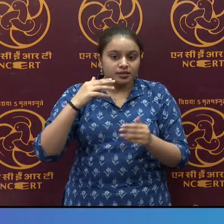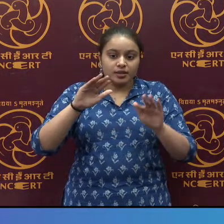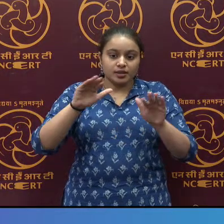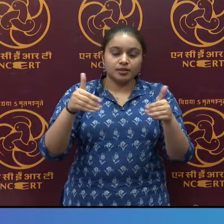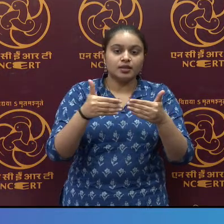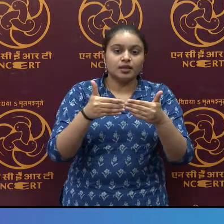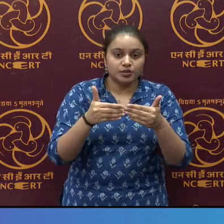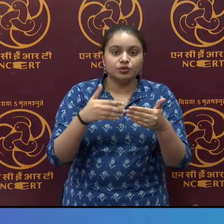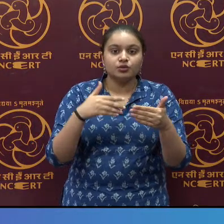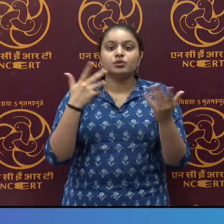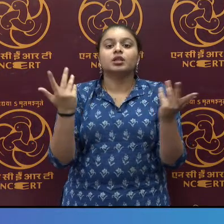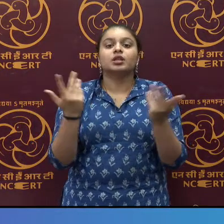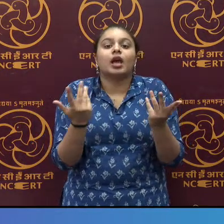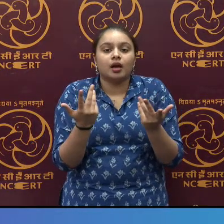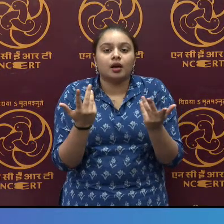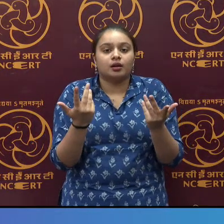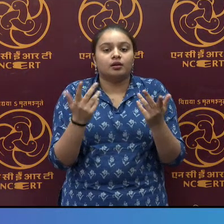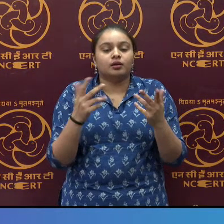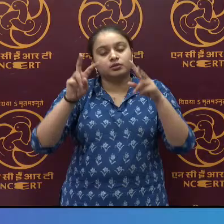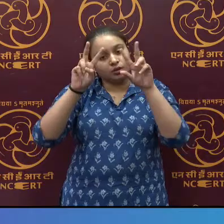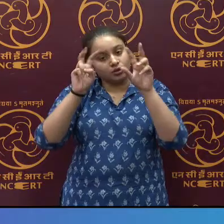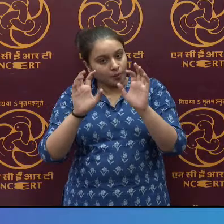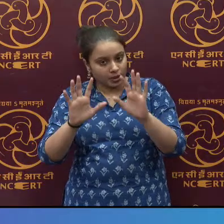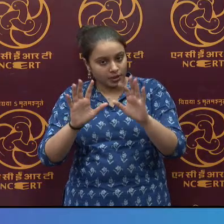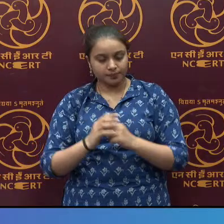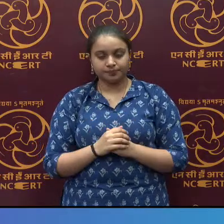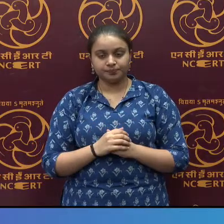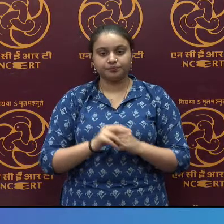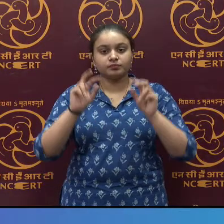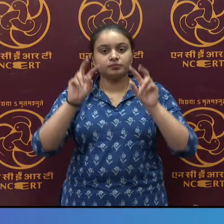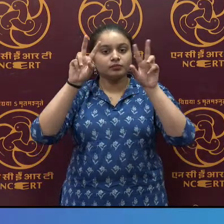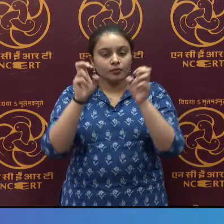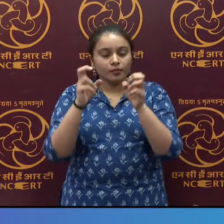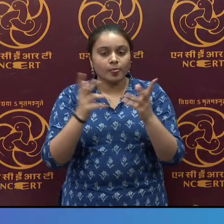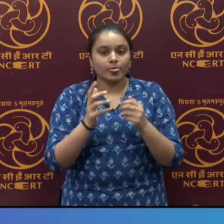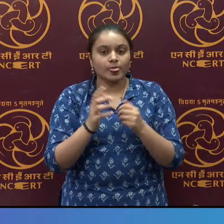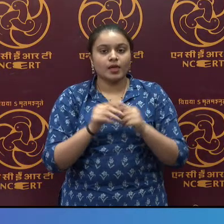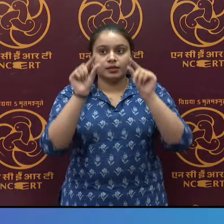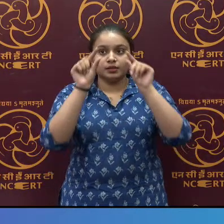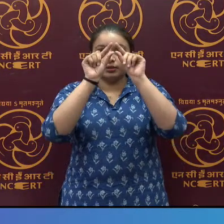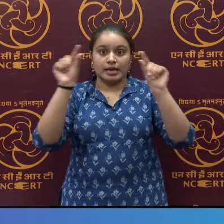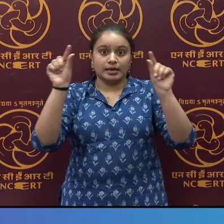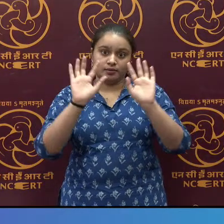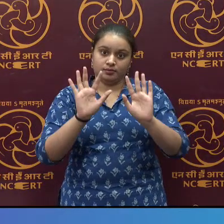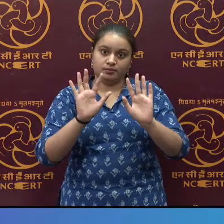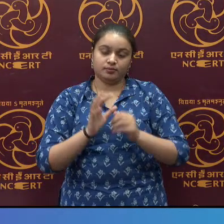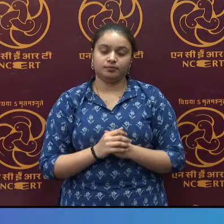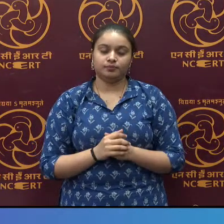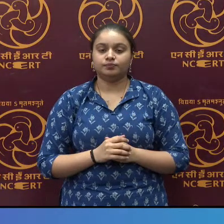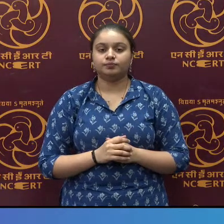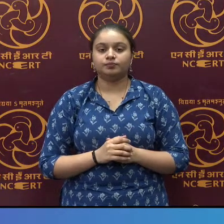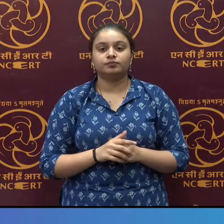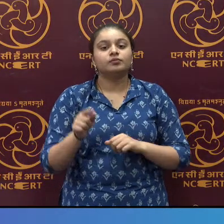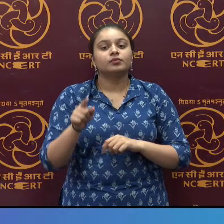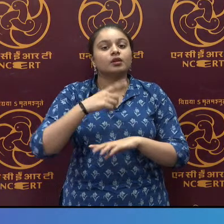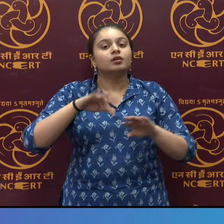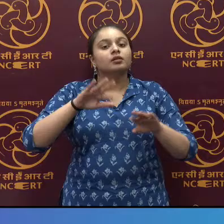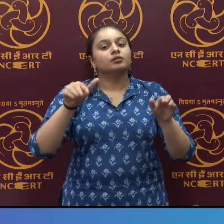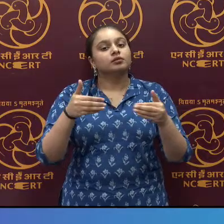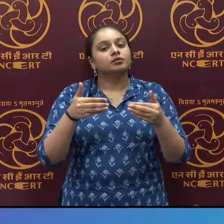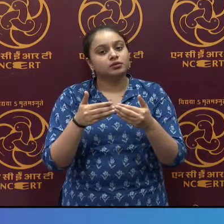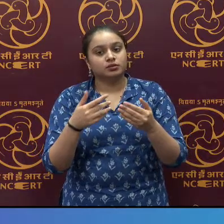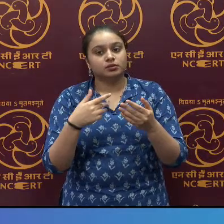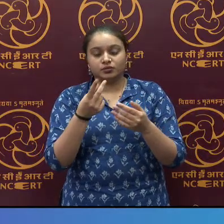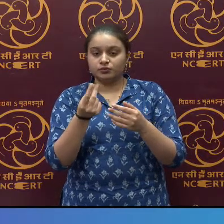we are introducing? We are introducing the topic. What is the topic? The title. So we just introduce the theme